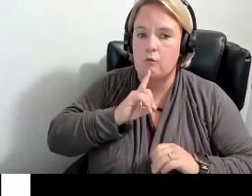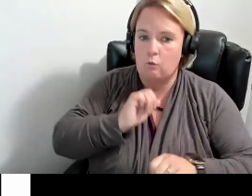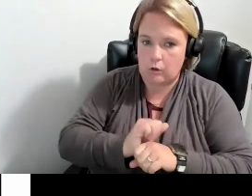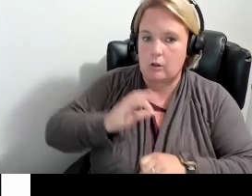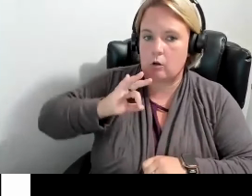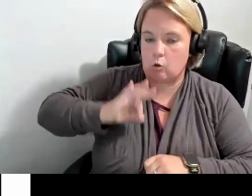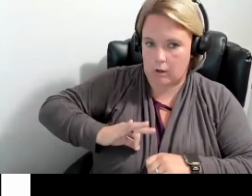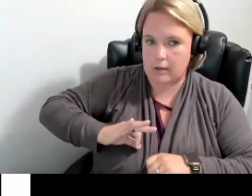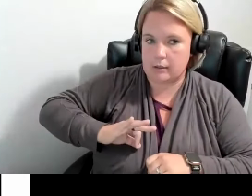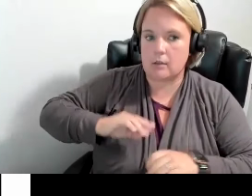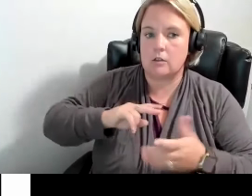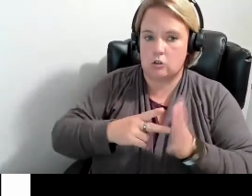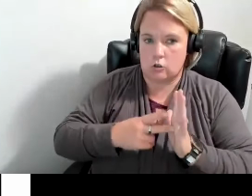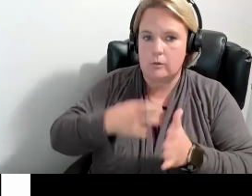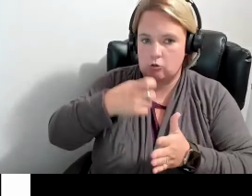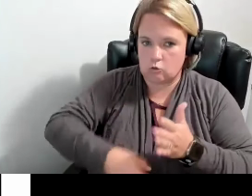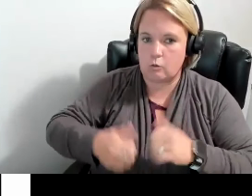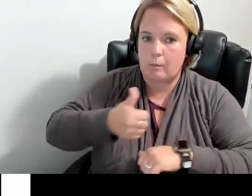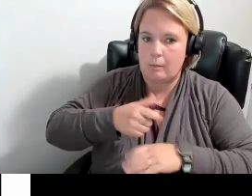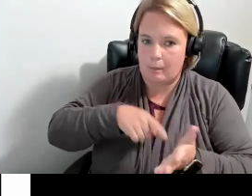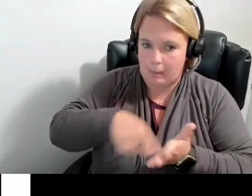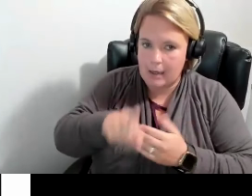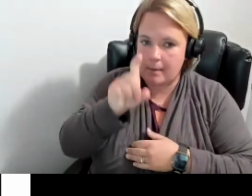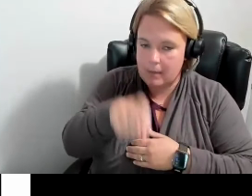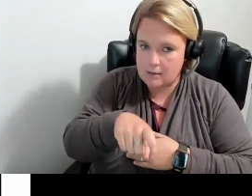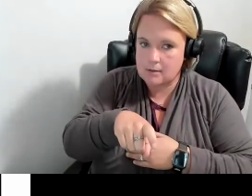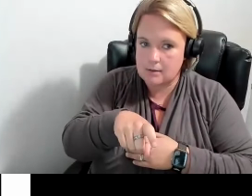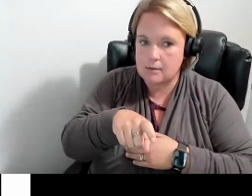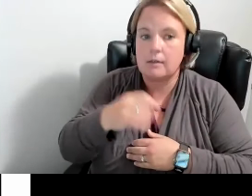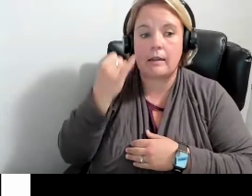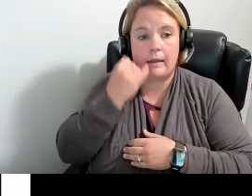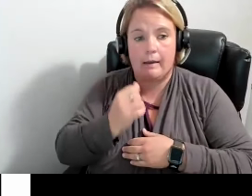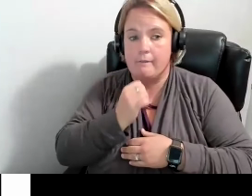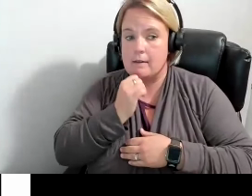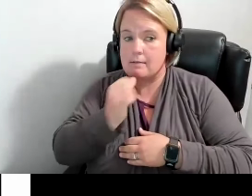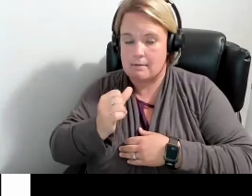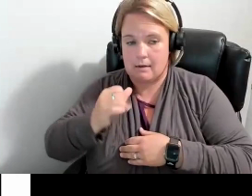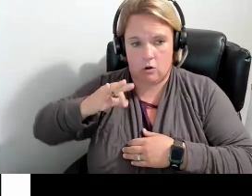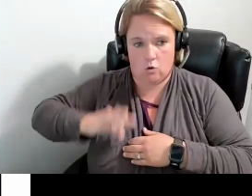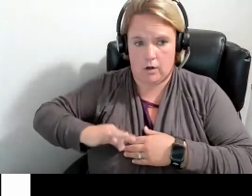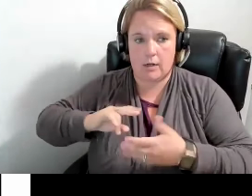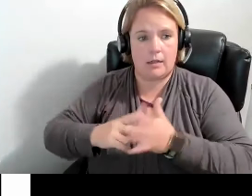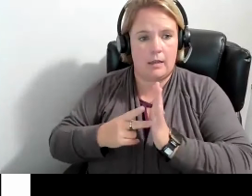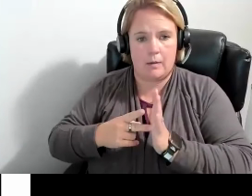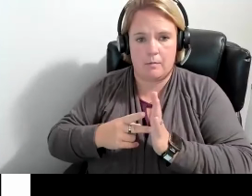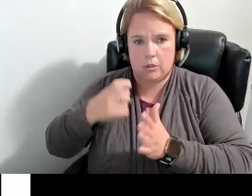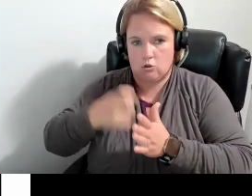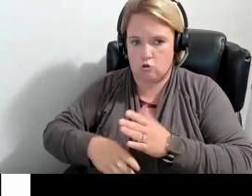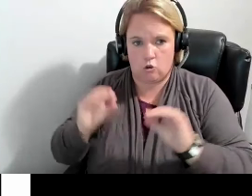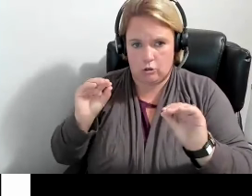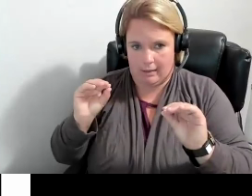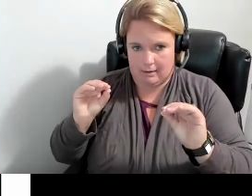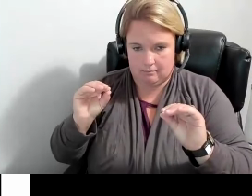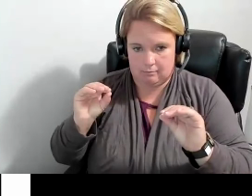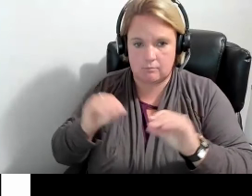students will get charged tuition for those classes. But when our class is non-credit, they don't get charged. And the reason that's such a big